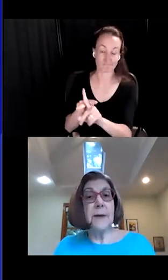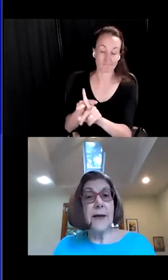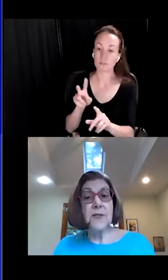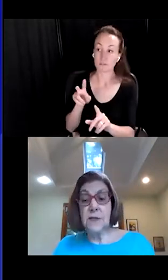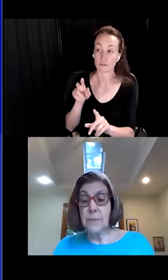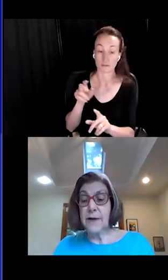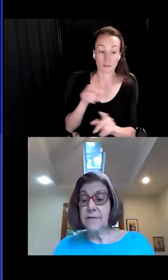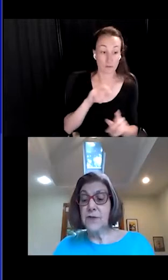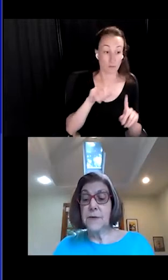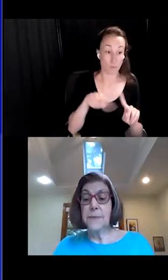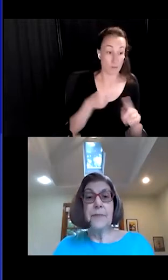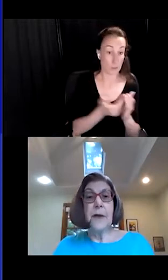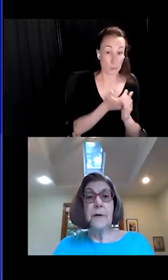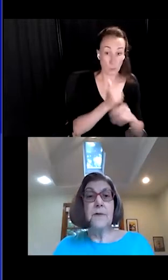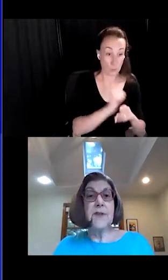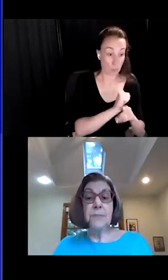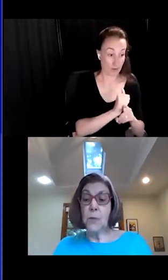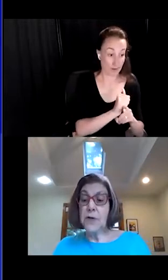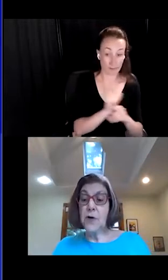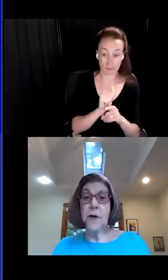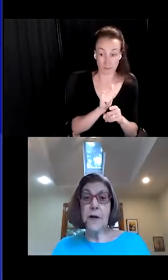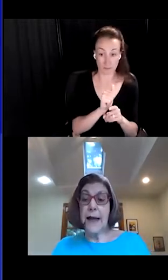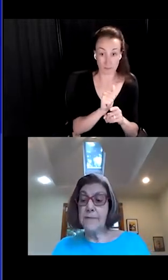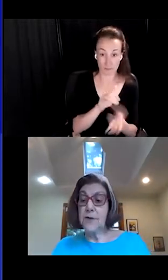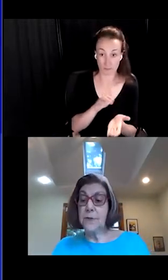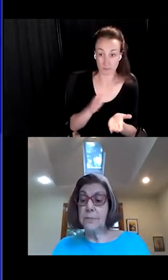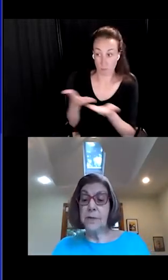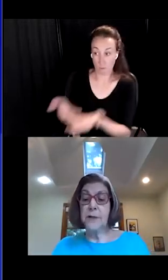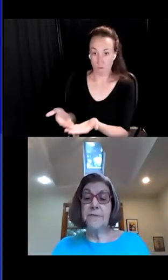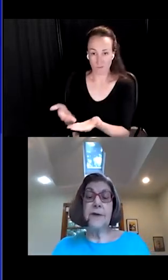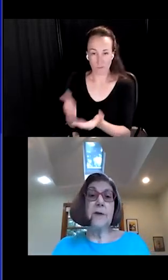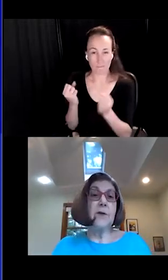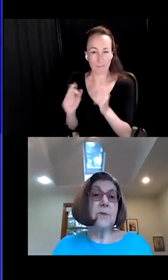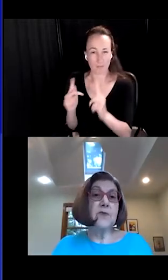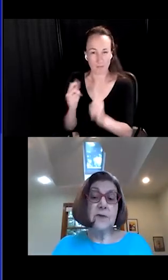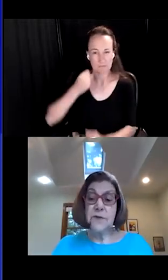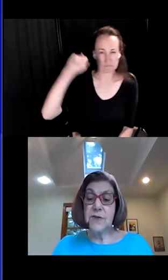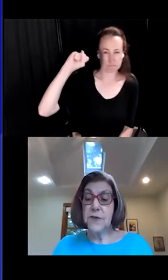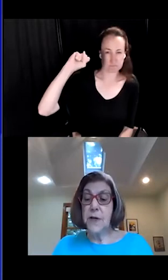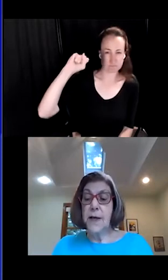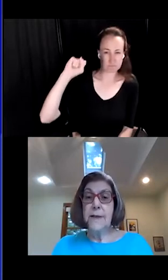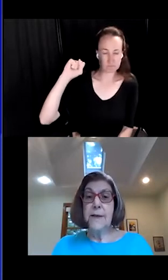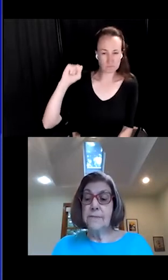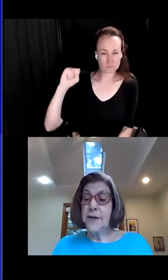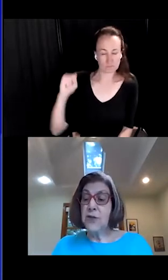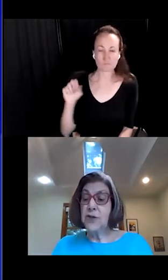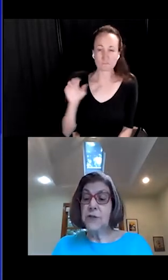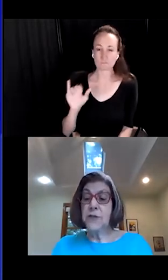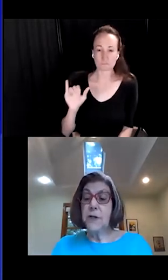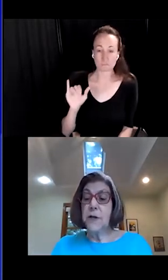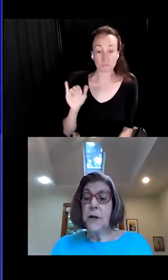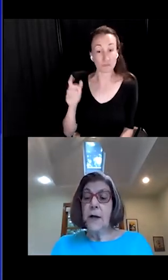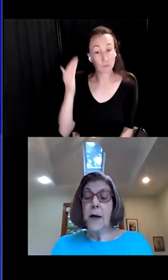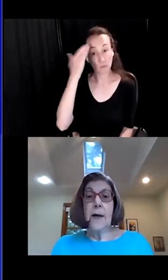to them has clear benefits. For example, we know that on average in publicly funded human services, the